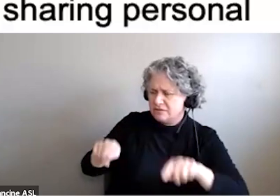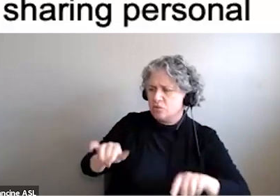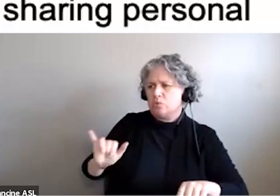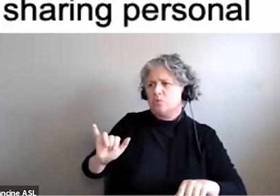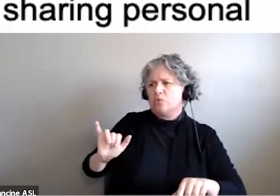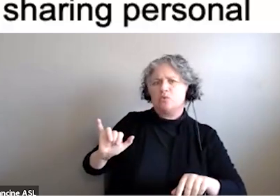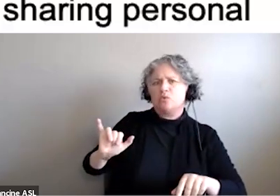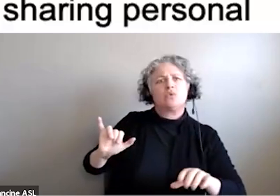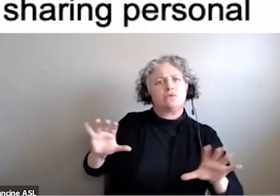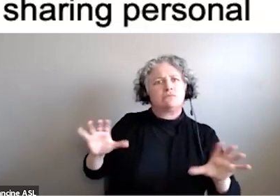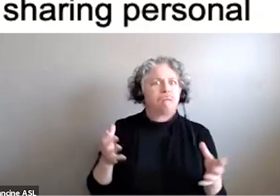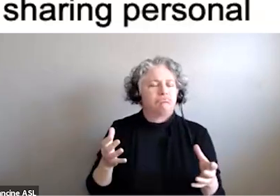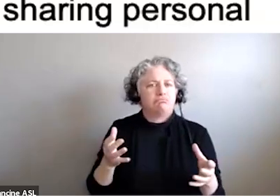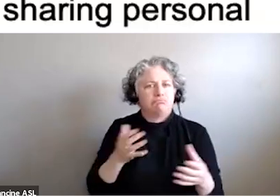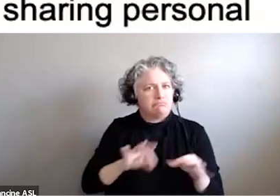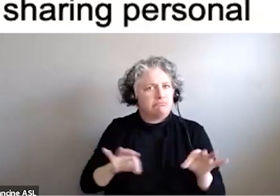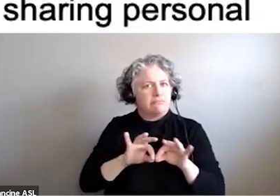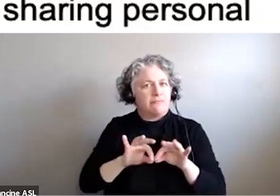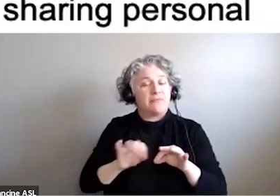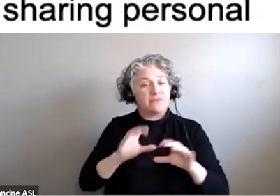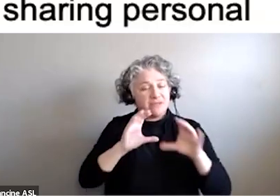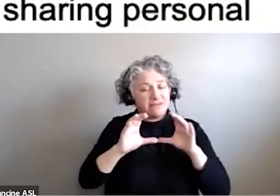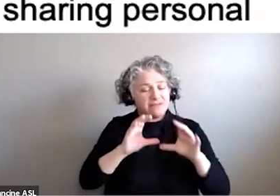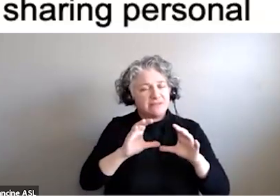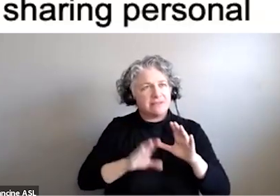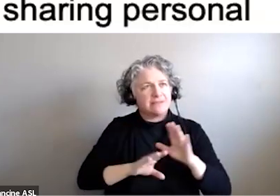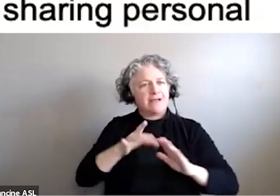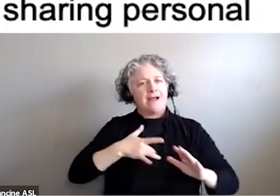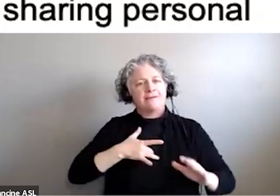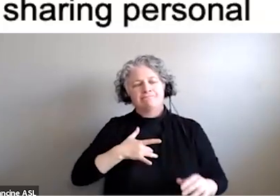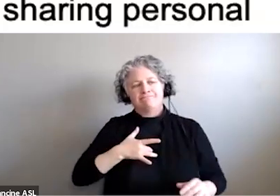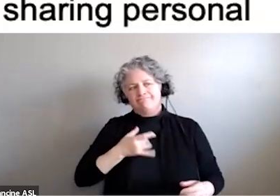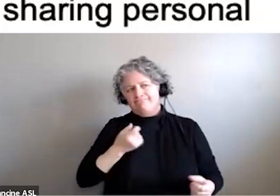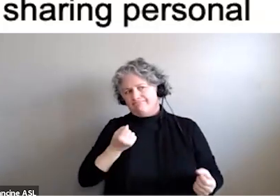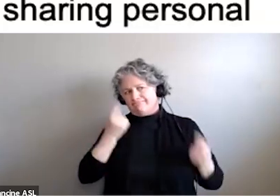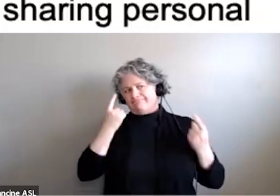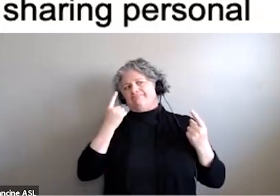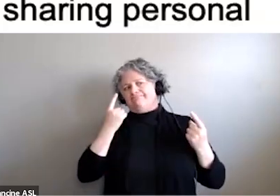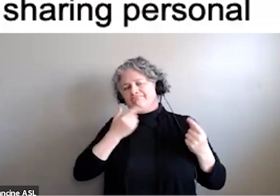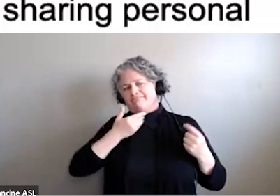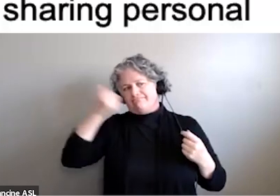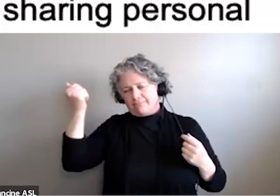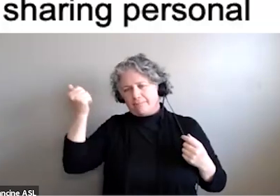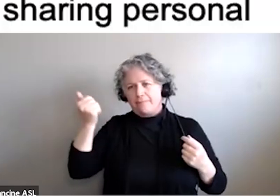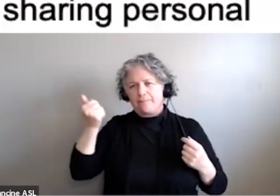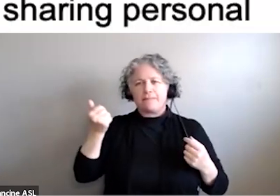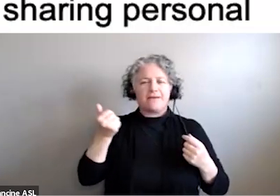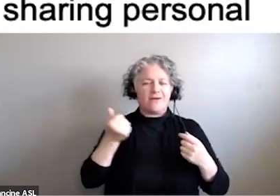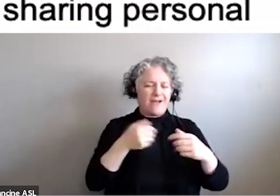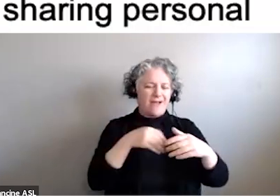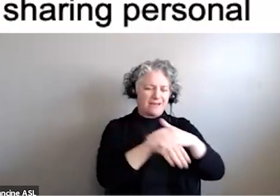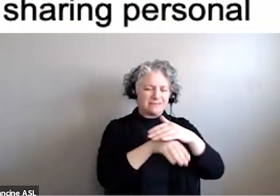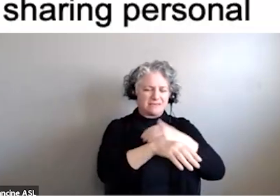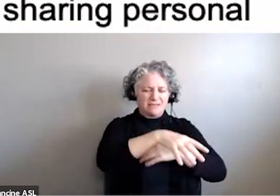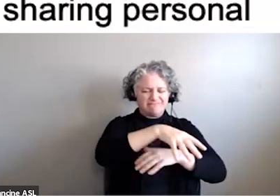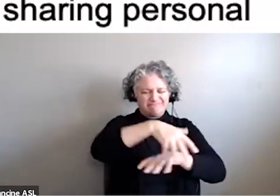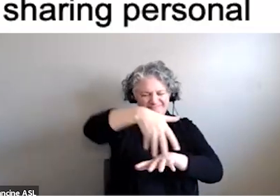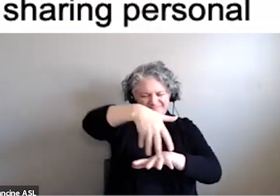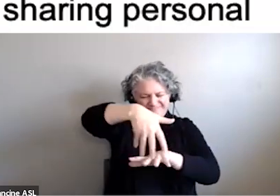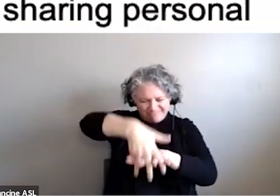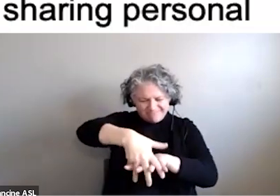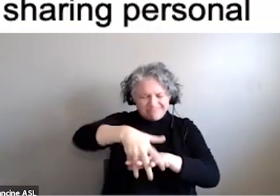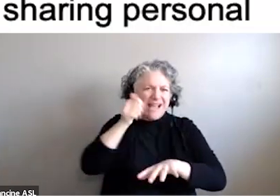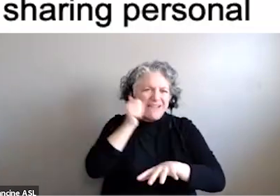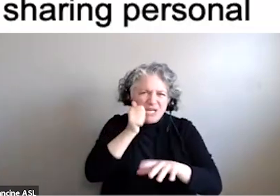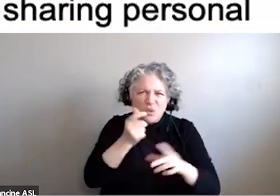These conversations have built empathy and understanding, integrating accessibility into our daily interactions and